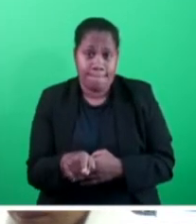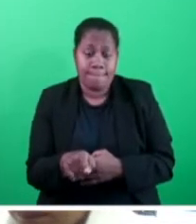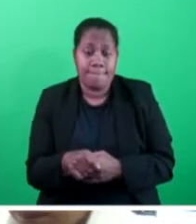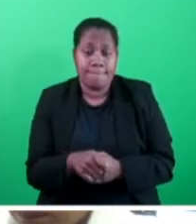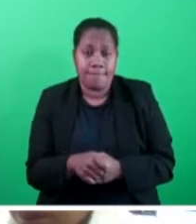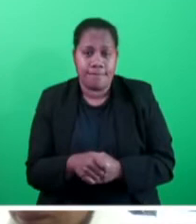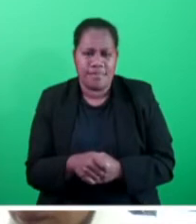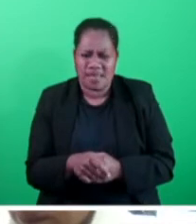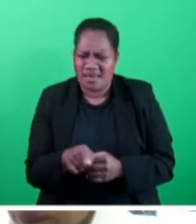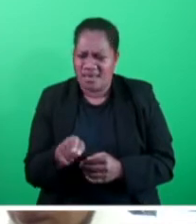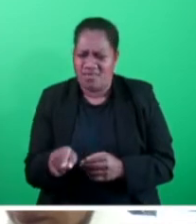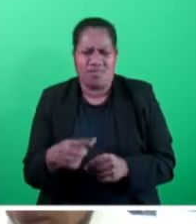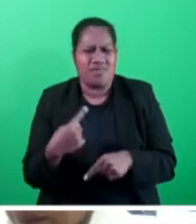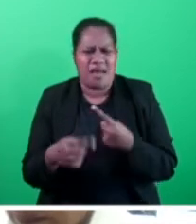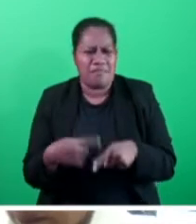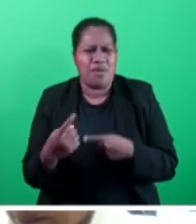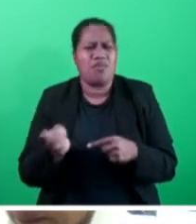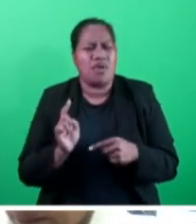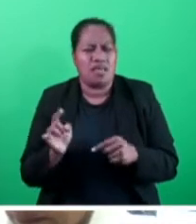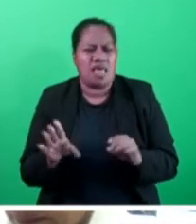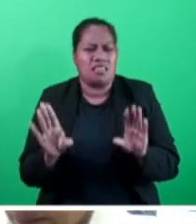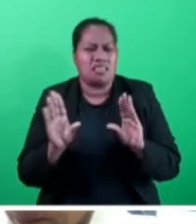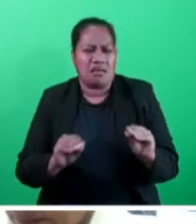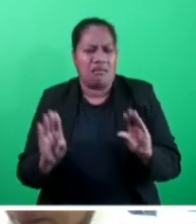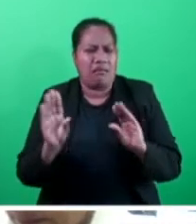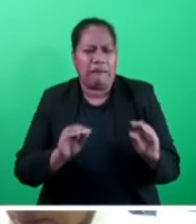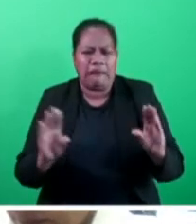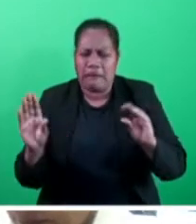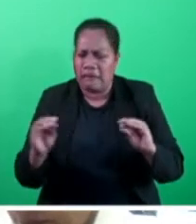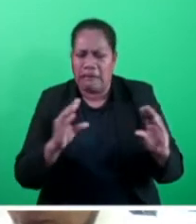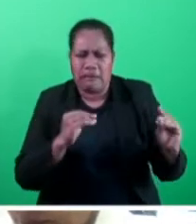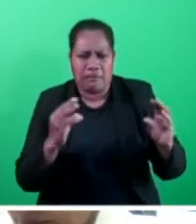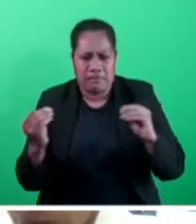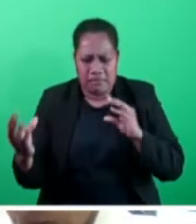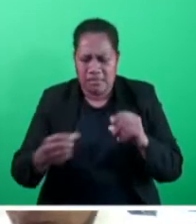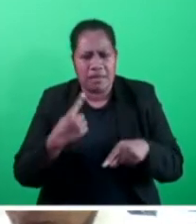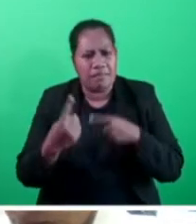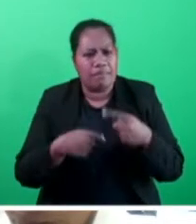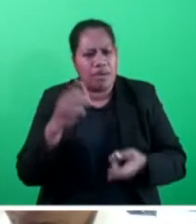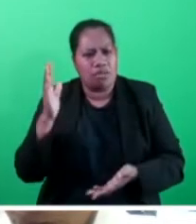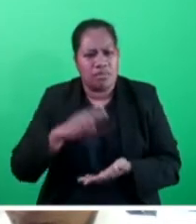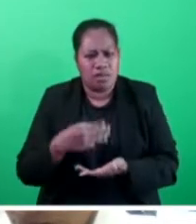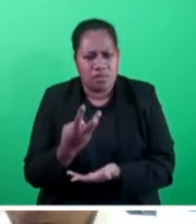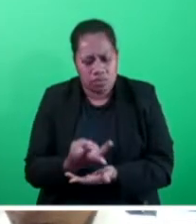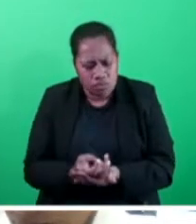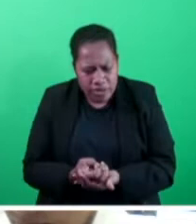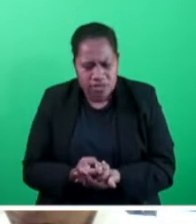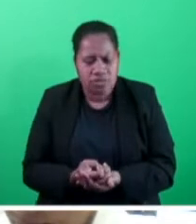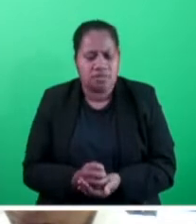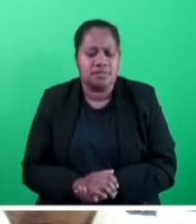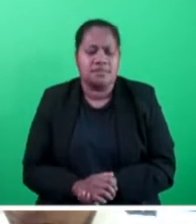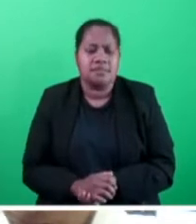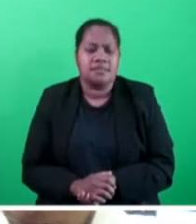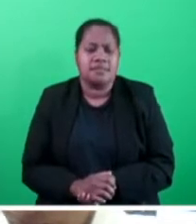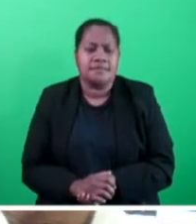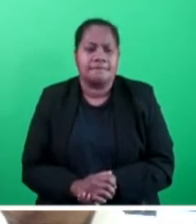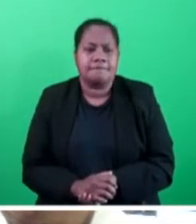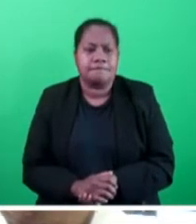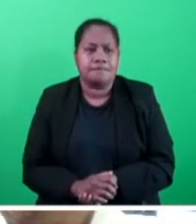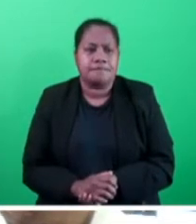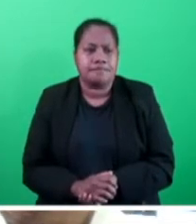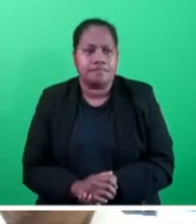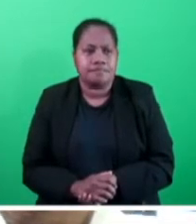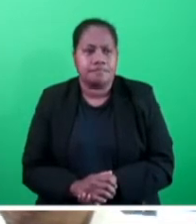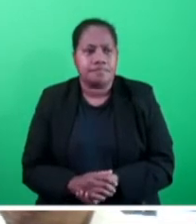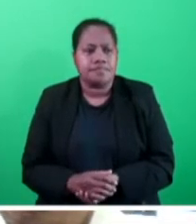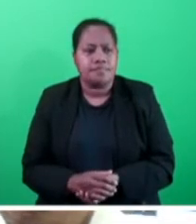on about minimum wages as if it had existed under the previous government in proactive manner. To put